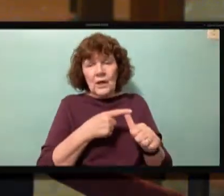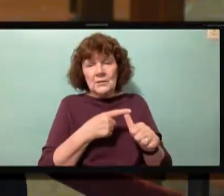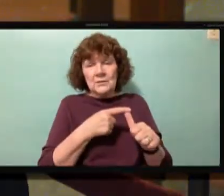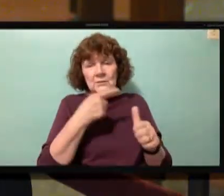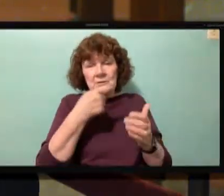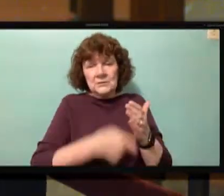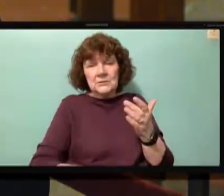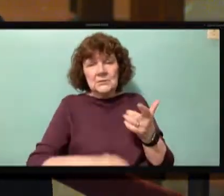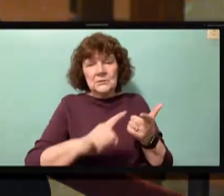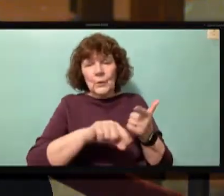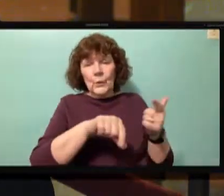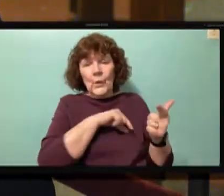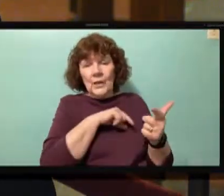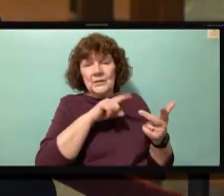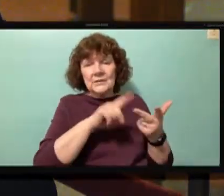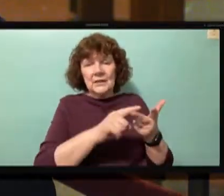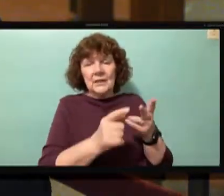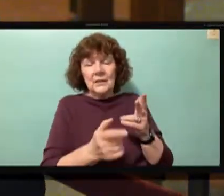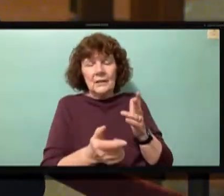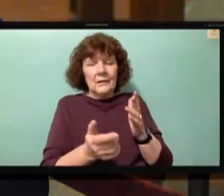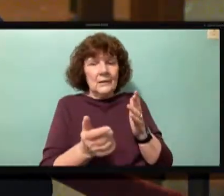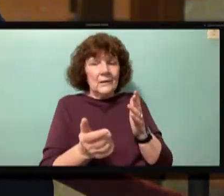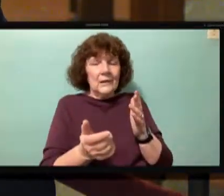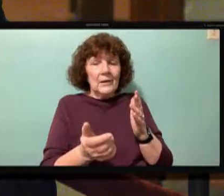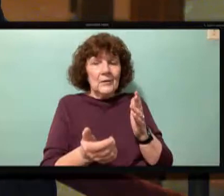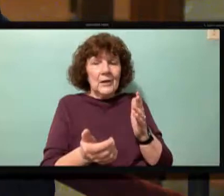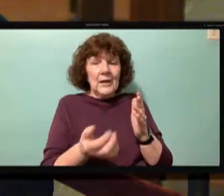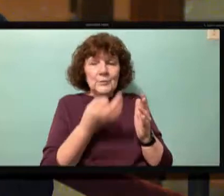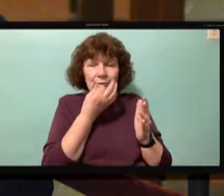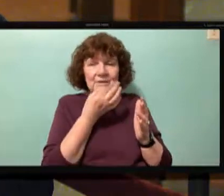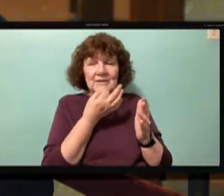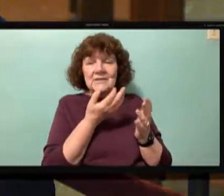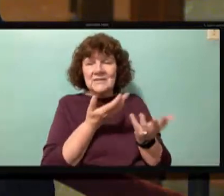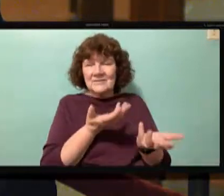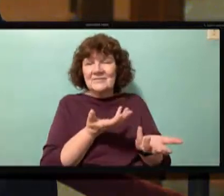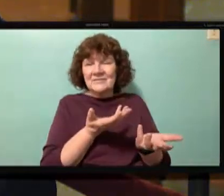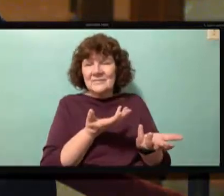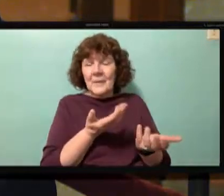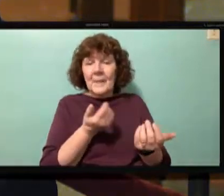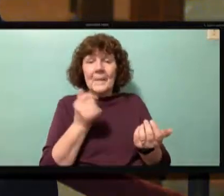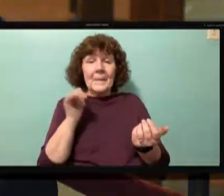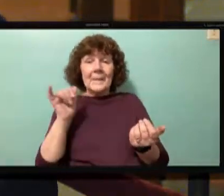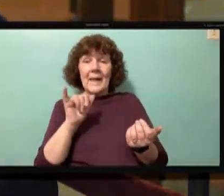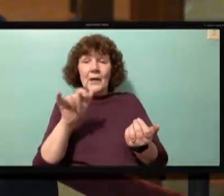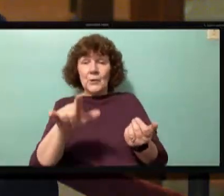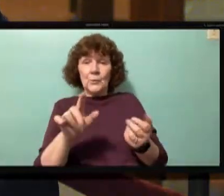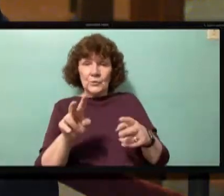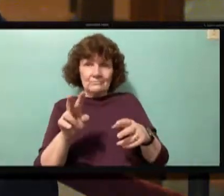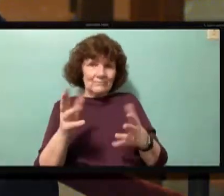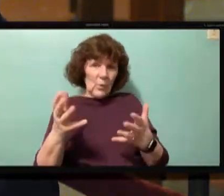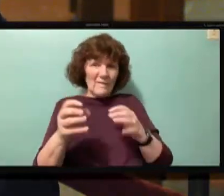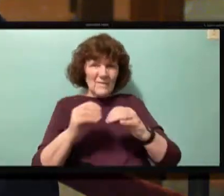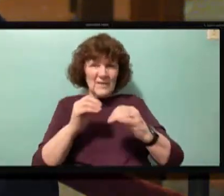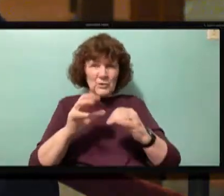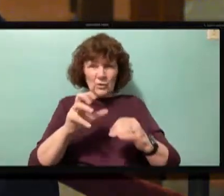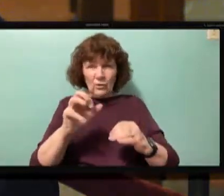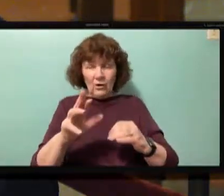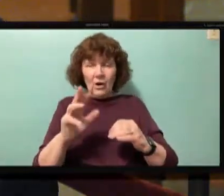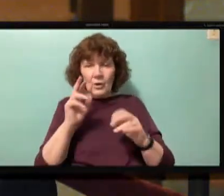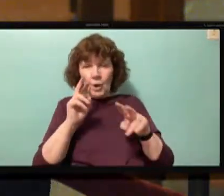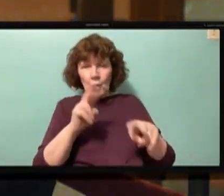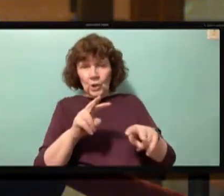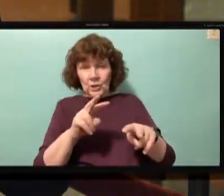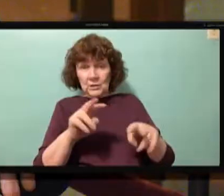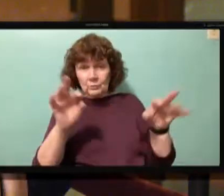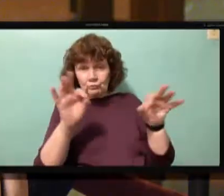team, expertise. So that's one. That's like you looking at bids on your car and weighing both the price and the skill of the mechanic at the same time.